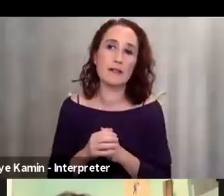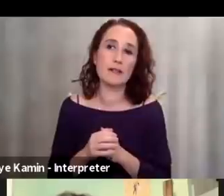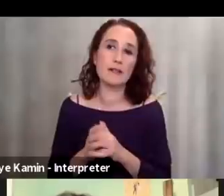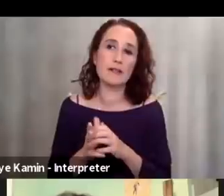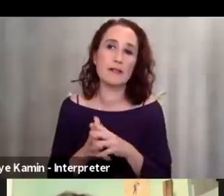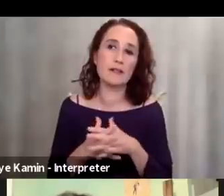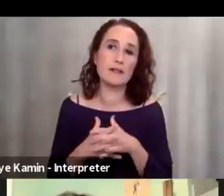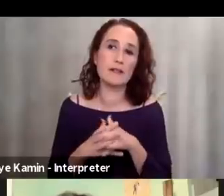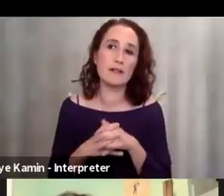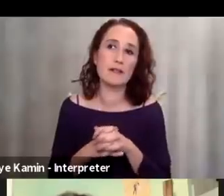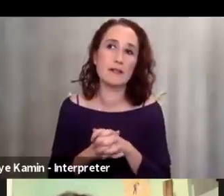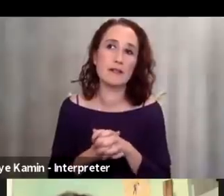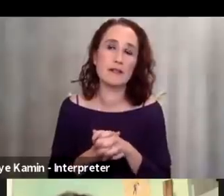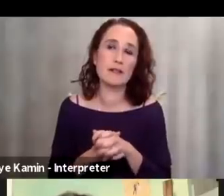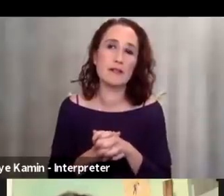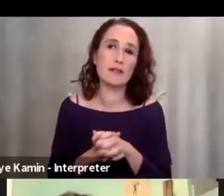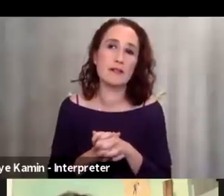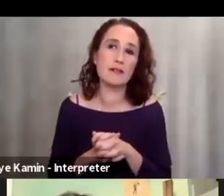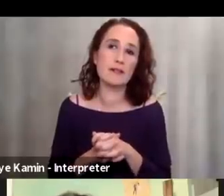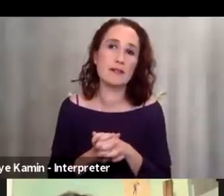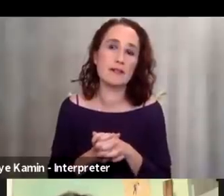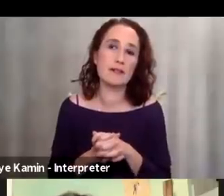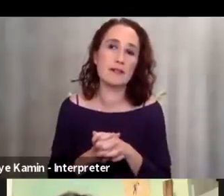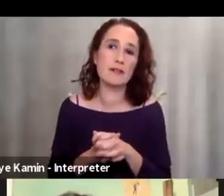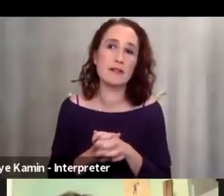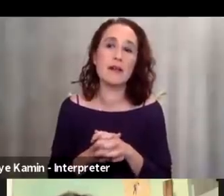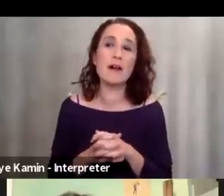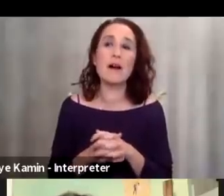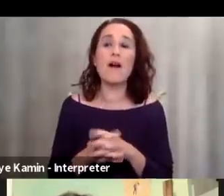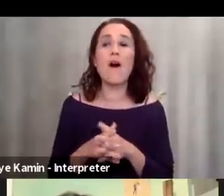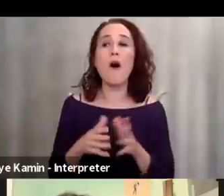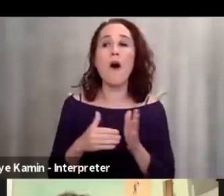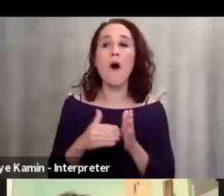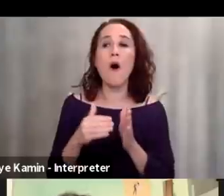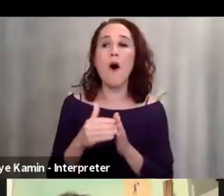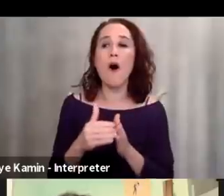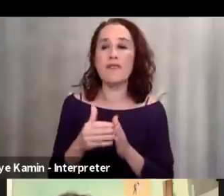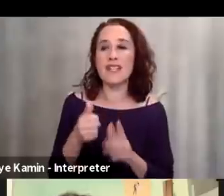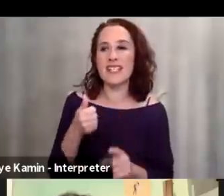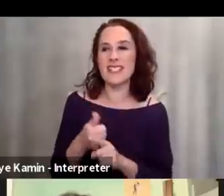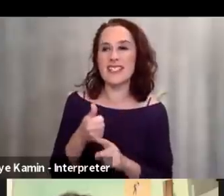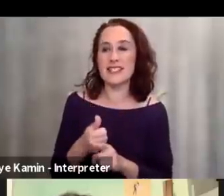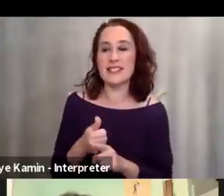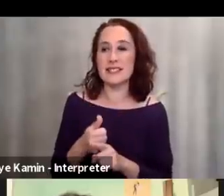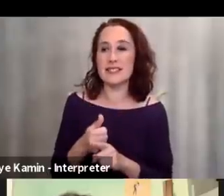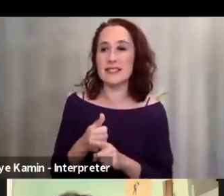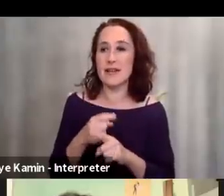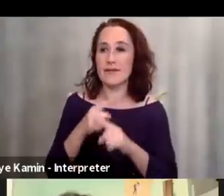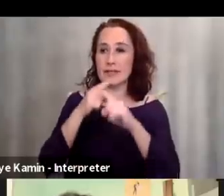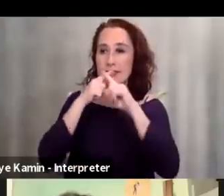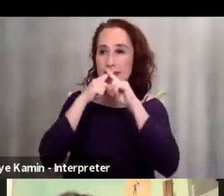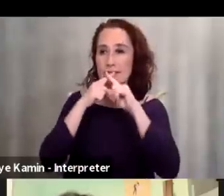of sort of censorship, self-censorship that goes on.